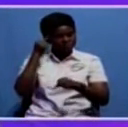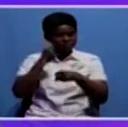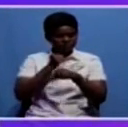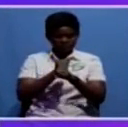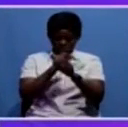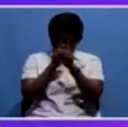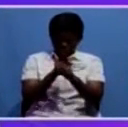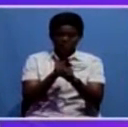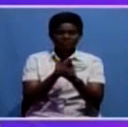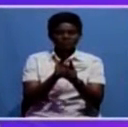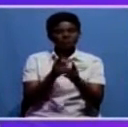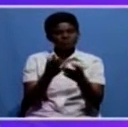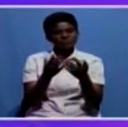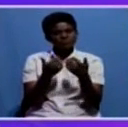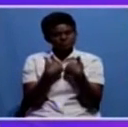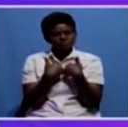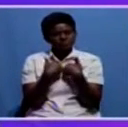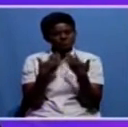then it is out to get somebody,